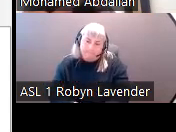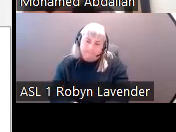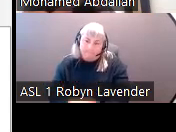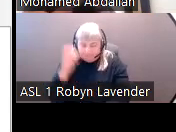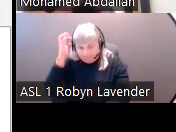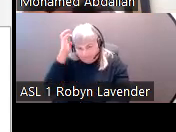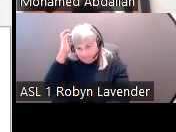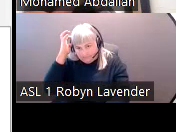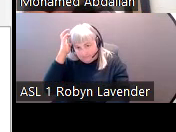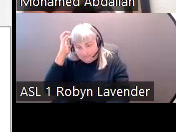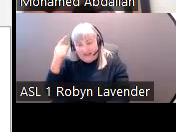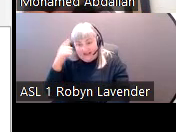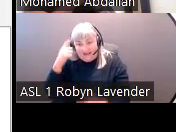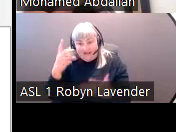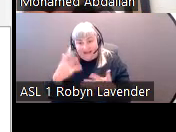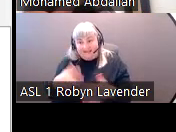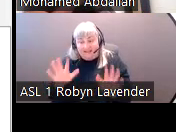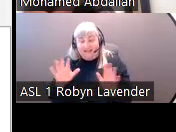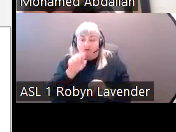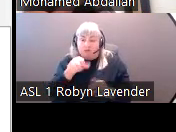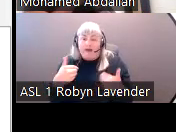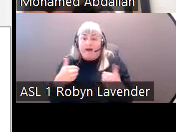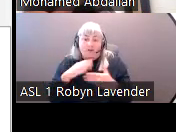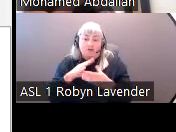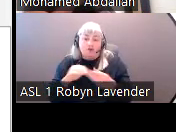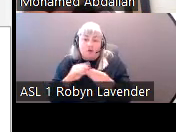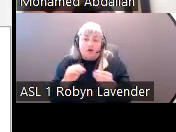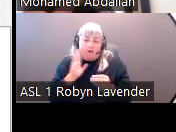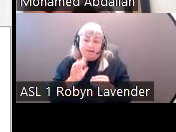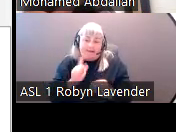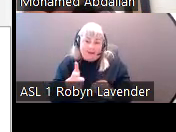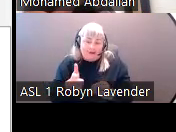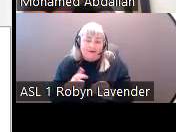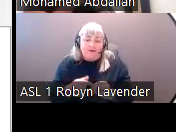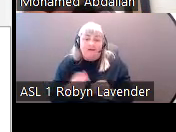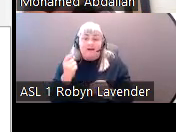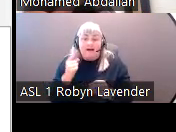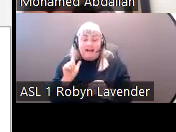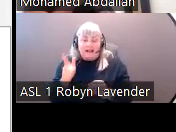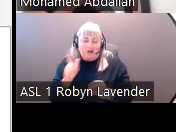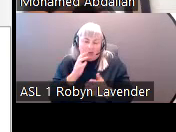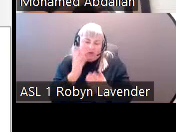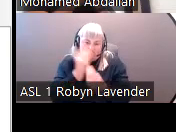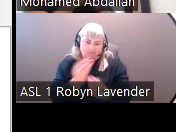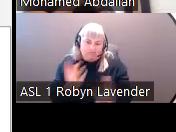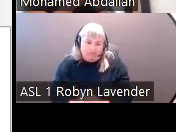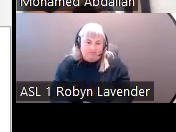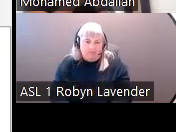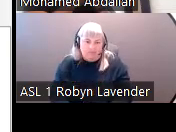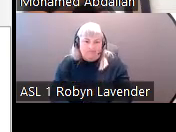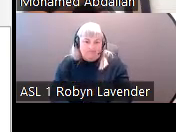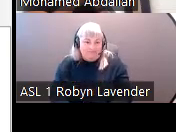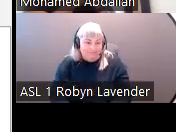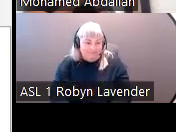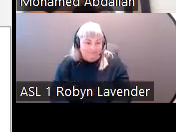And I think that's it. I definitely have stories for later, Margaret, but I'll share those when that time comes. Okay.